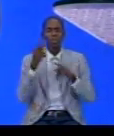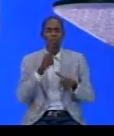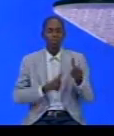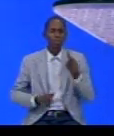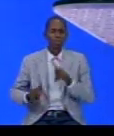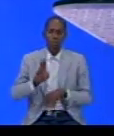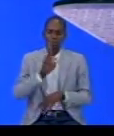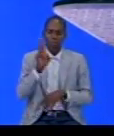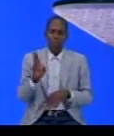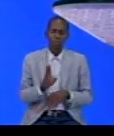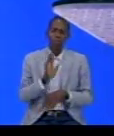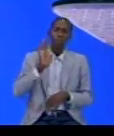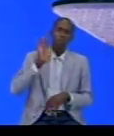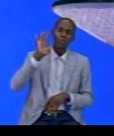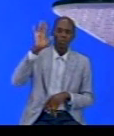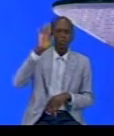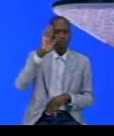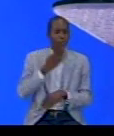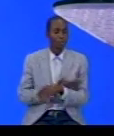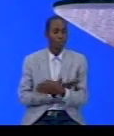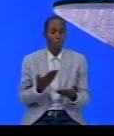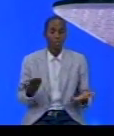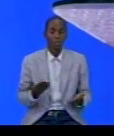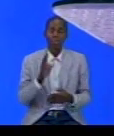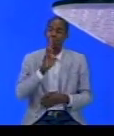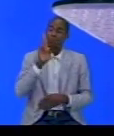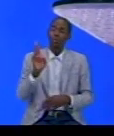use your sons here. Use your